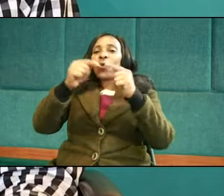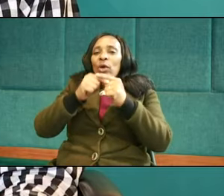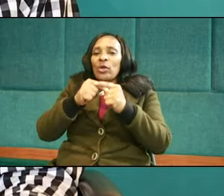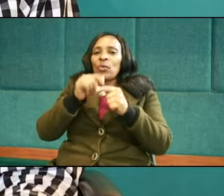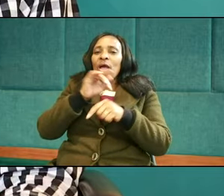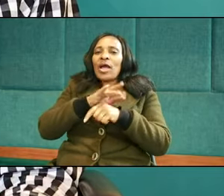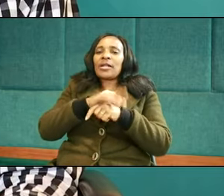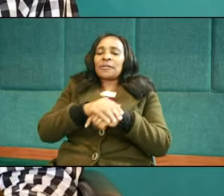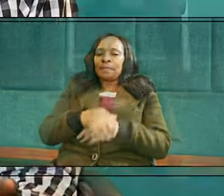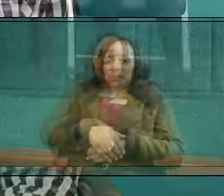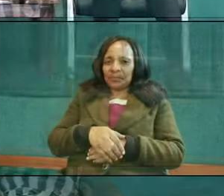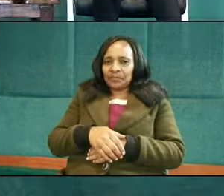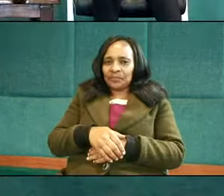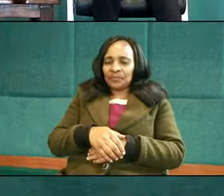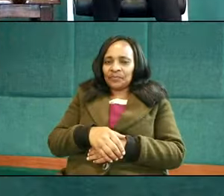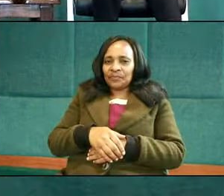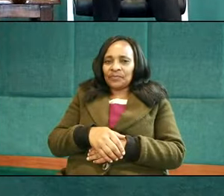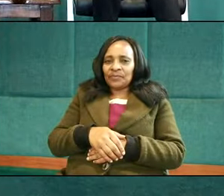Omwiri?